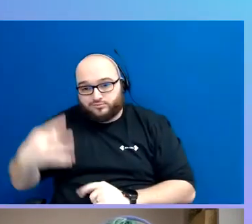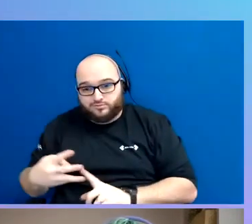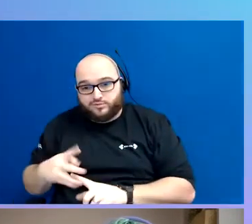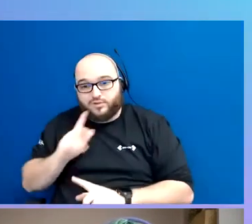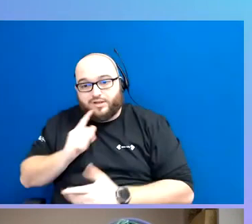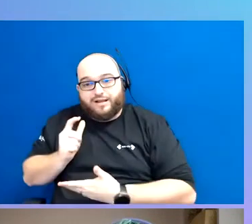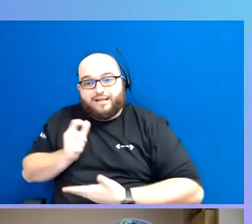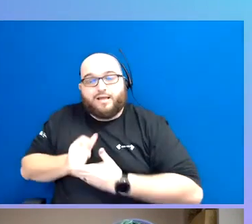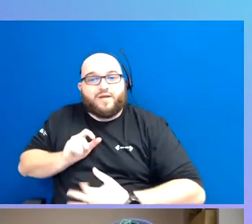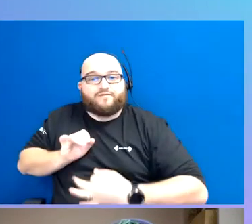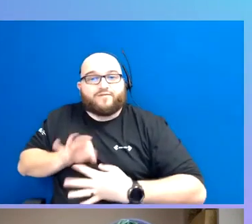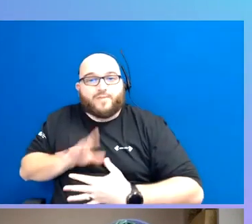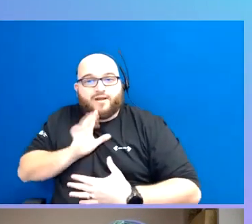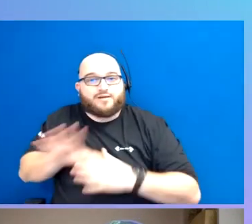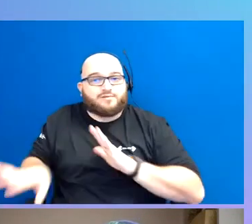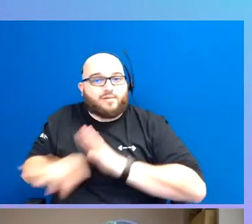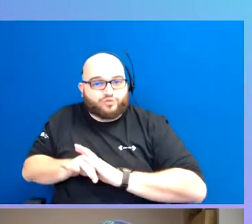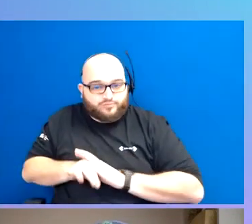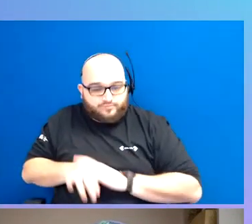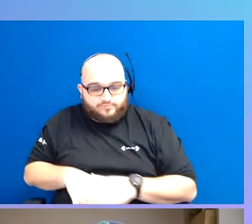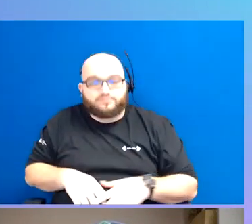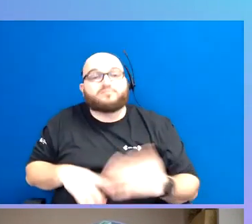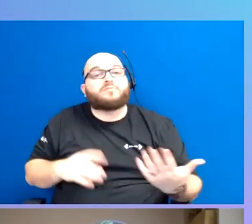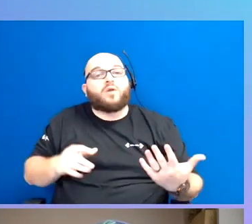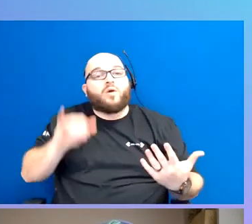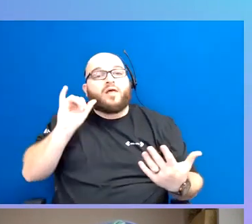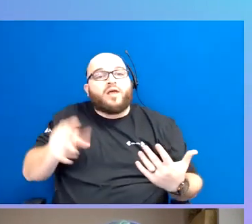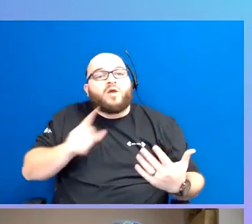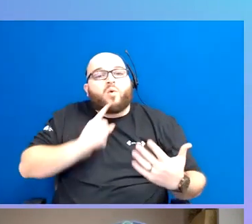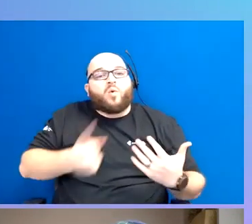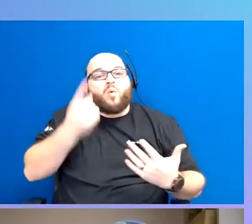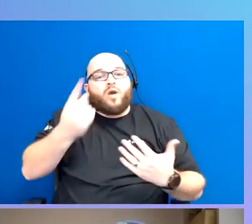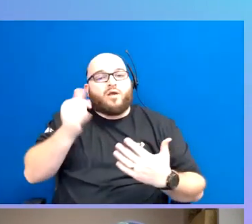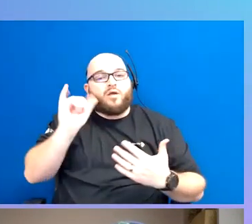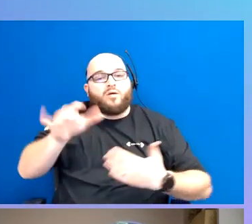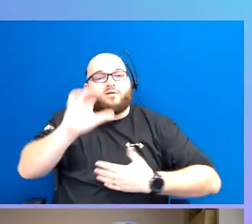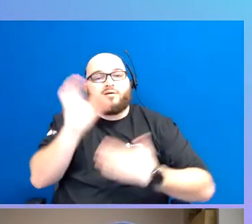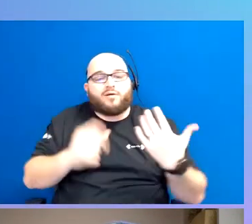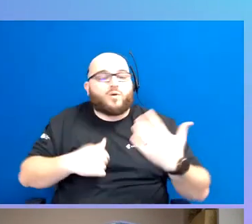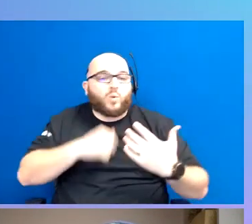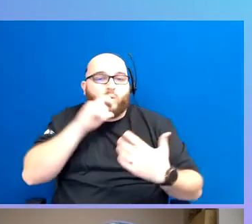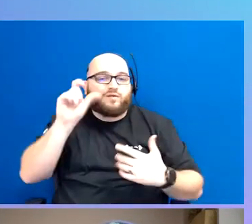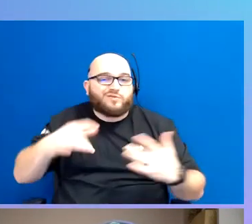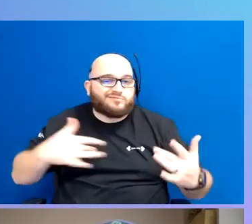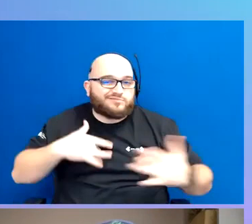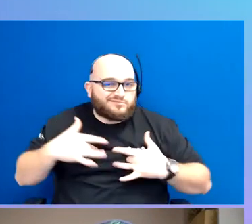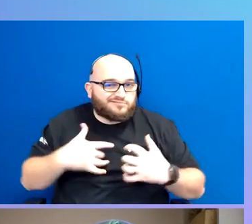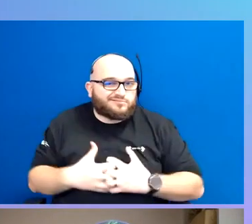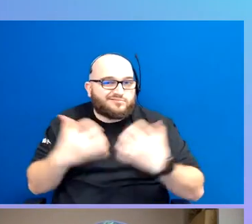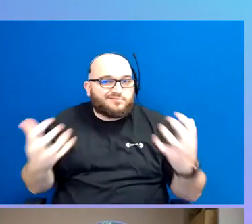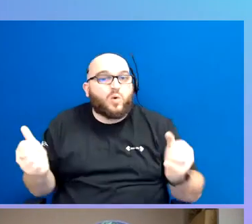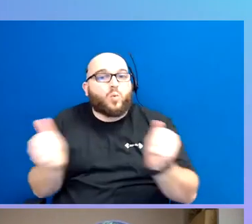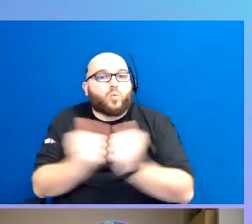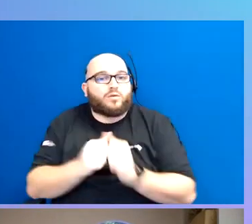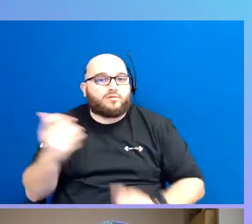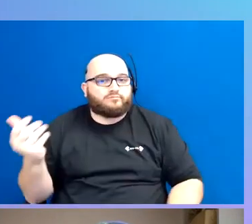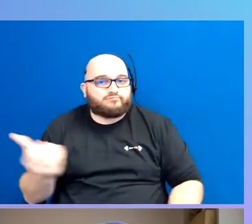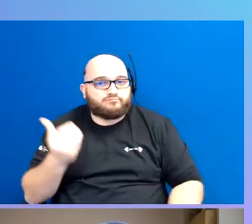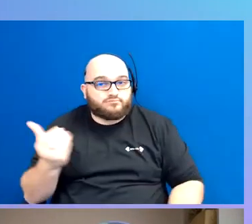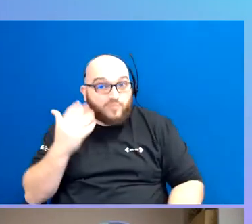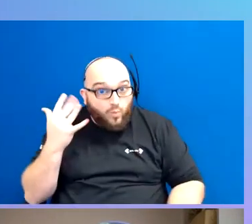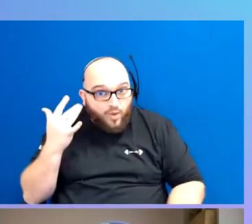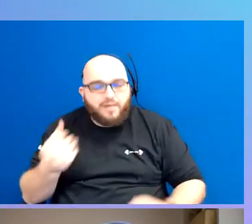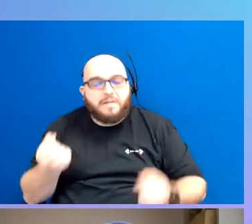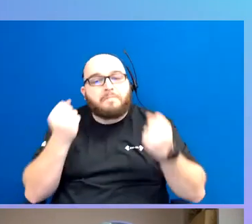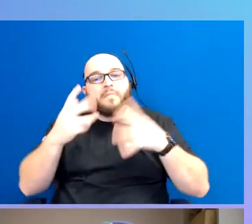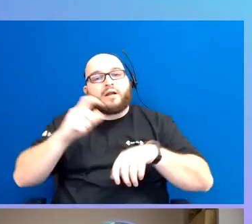help and feedback is an option there. So this is kind of one of those criteria that we also don't need to worry about too much in mobile apps, because oftentimes we're only